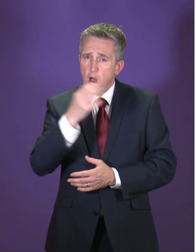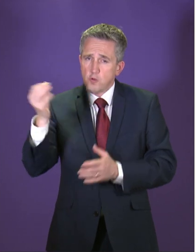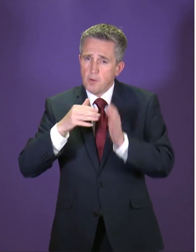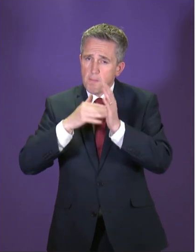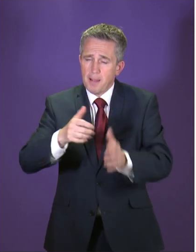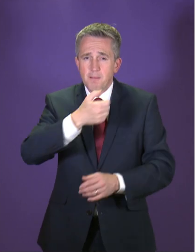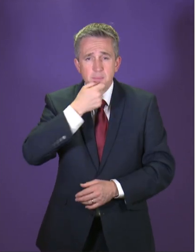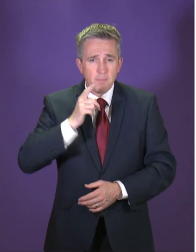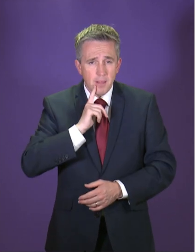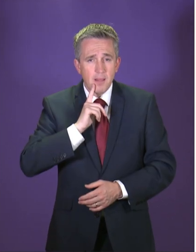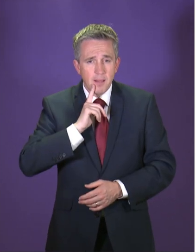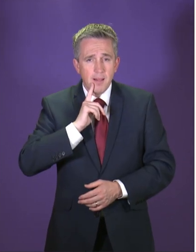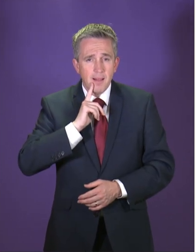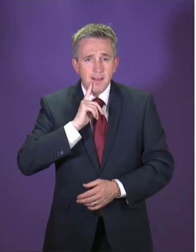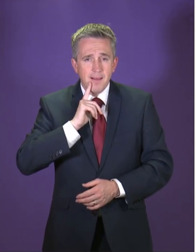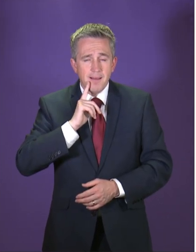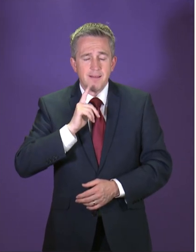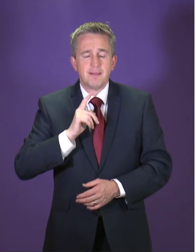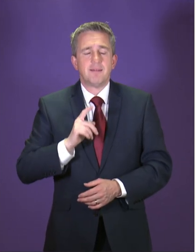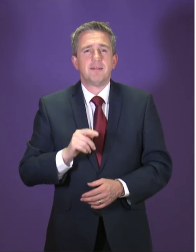in Brazil is